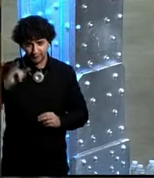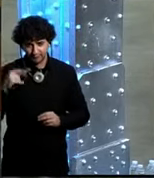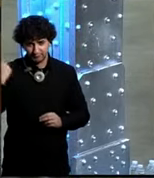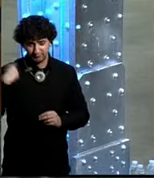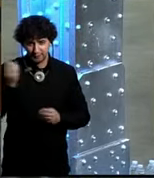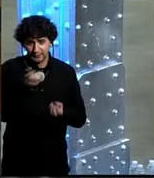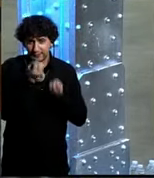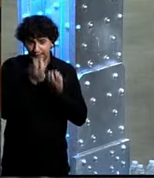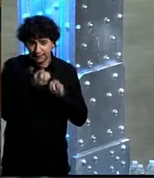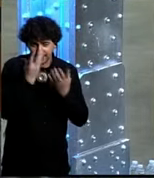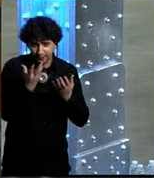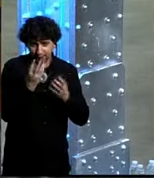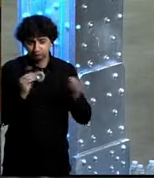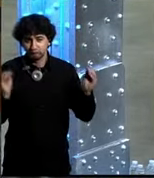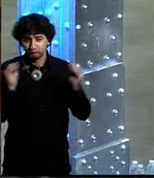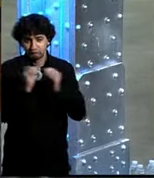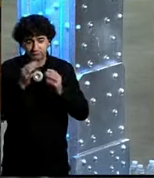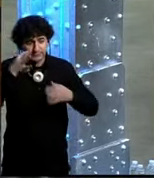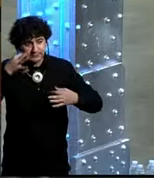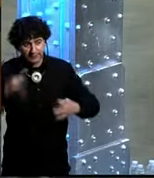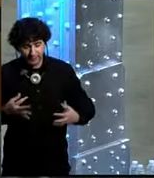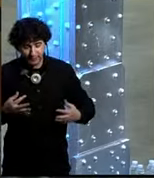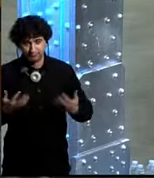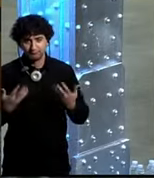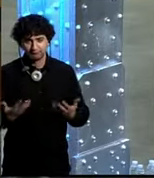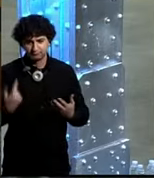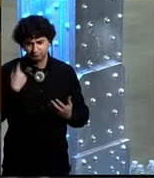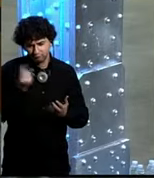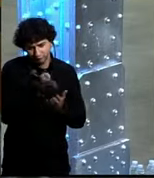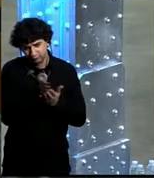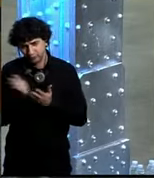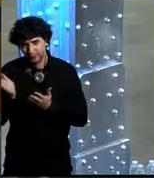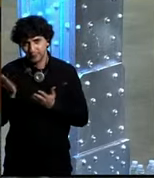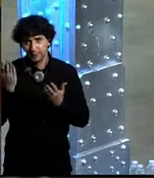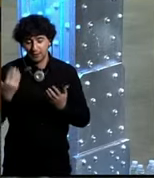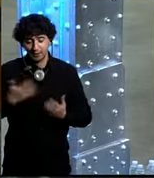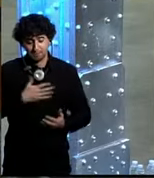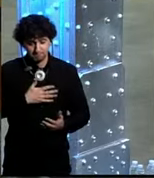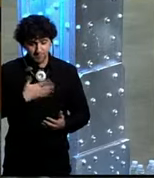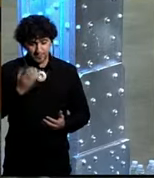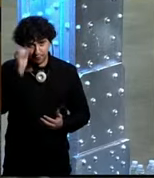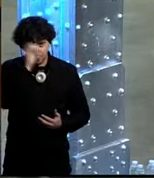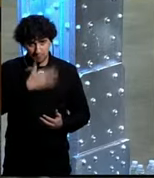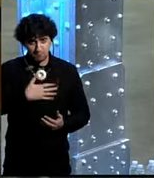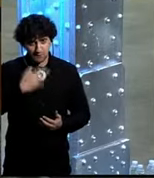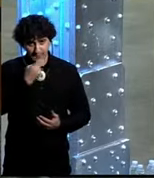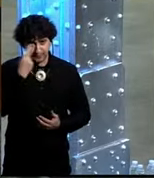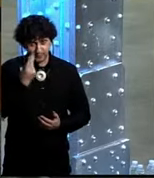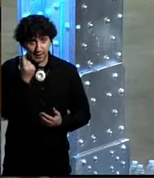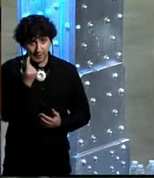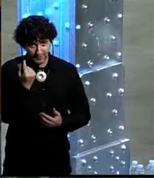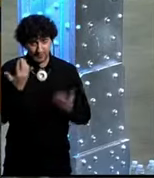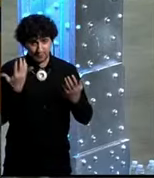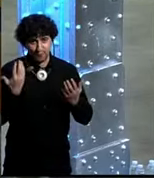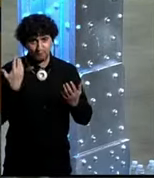Tony just said, but this narrative that are born and they stem from reality. But I'm also interested